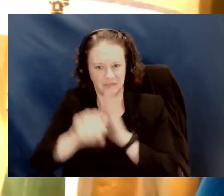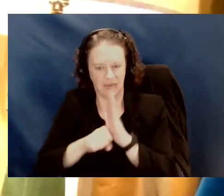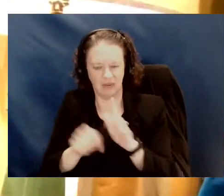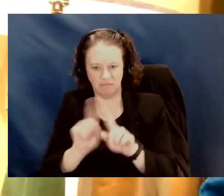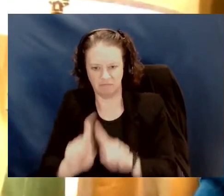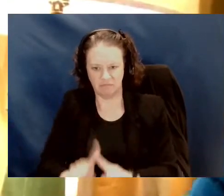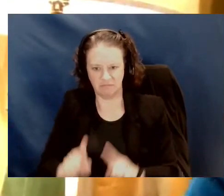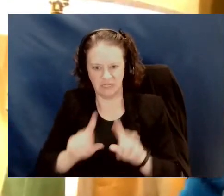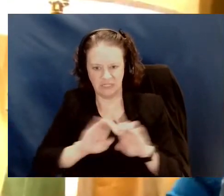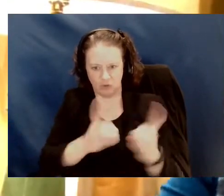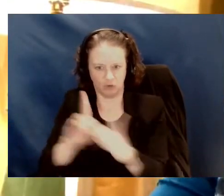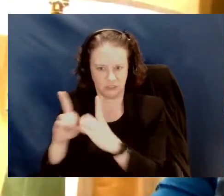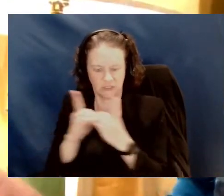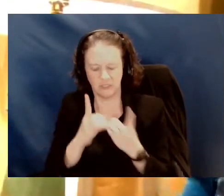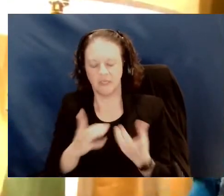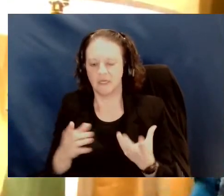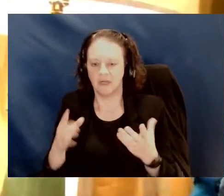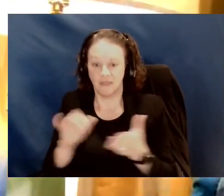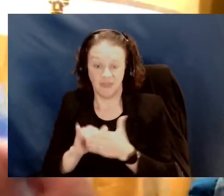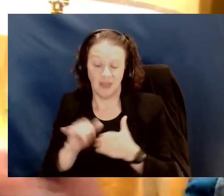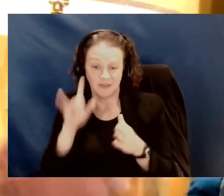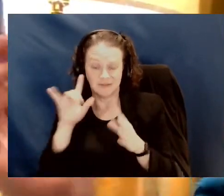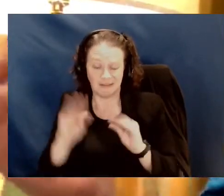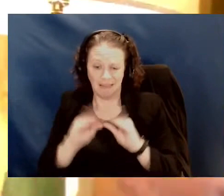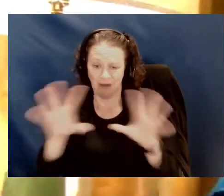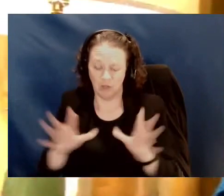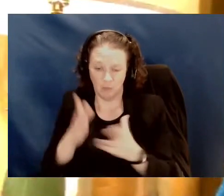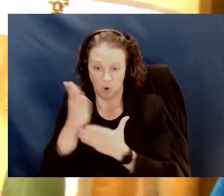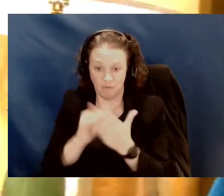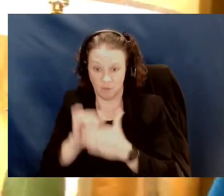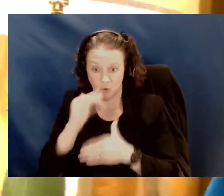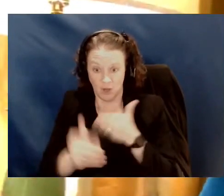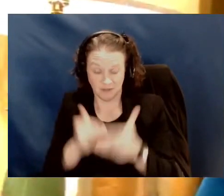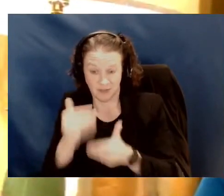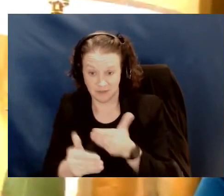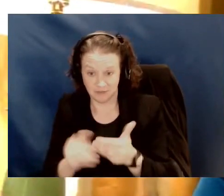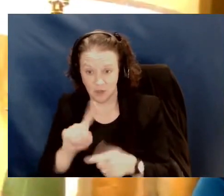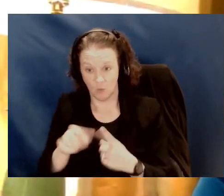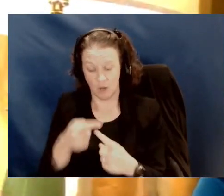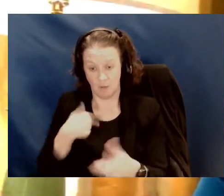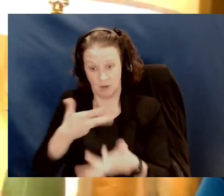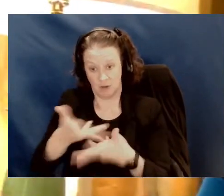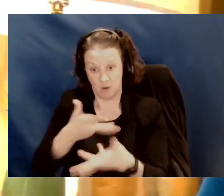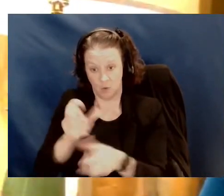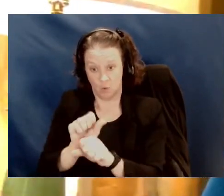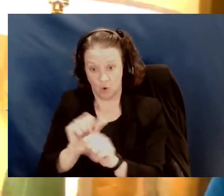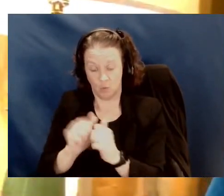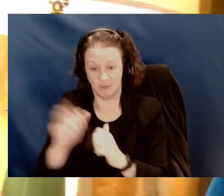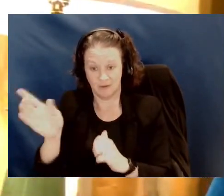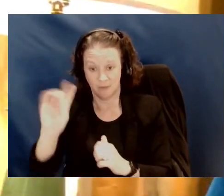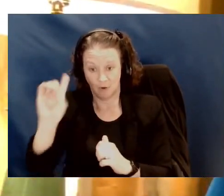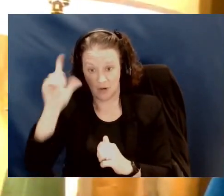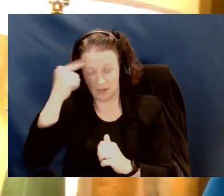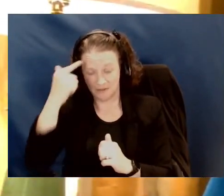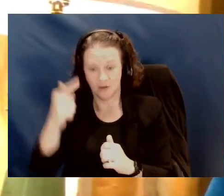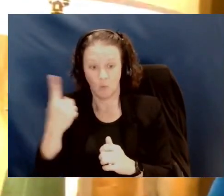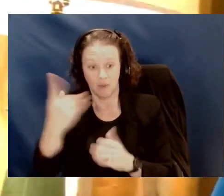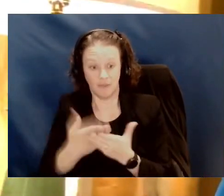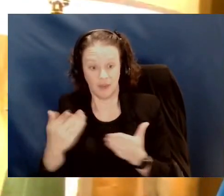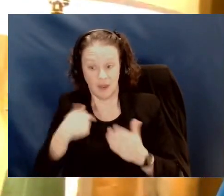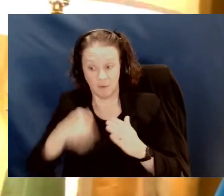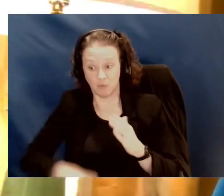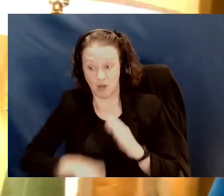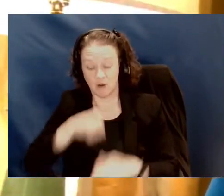when there is, when I'm working with Democrats, one of the things I'm proud of is the